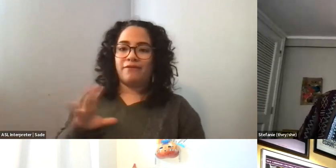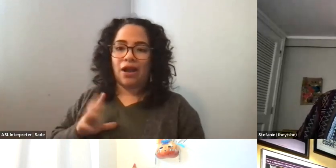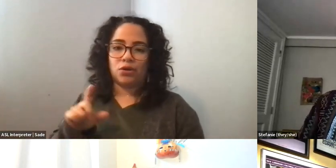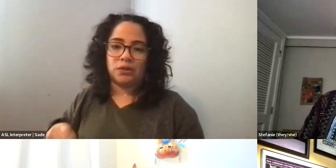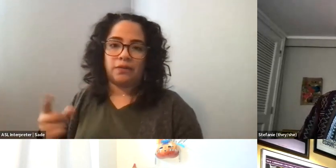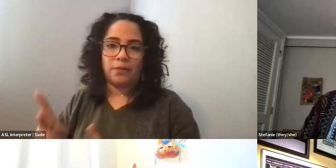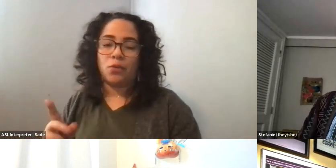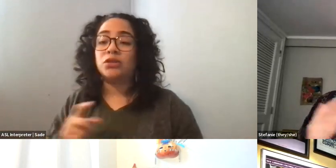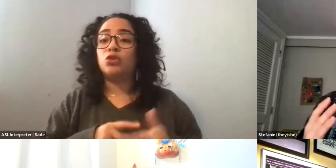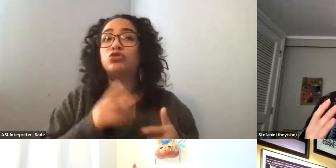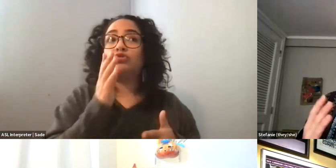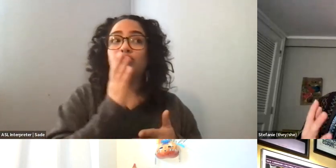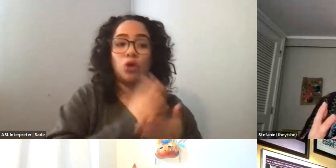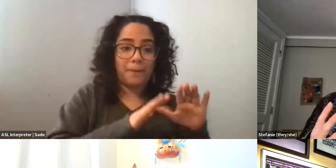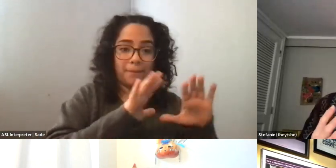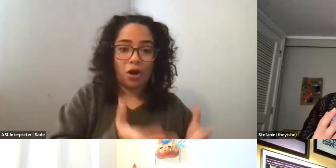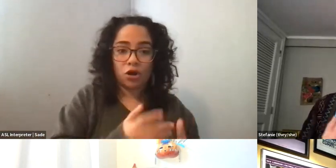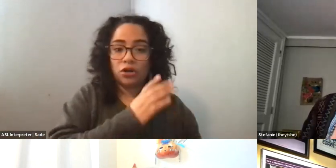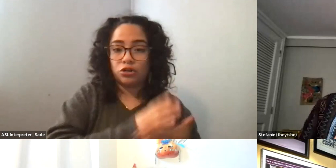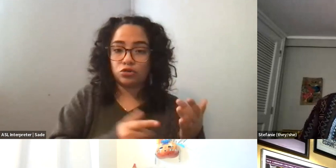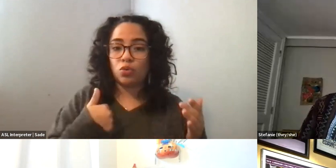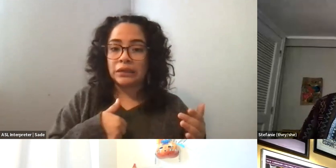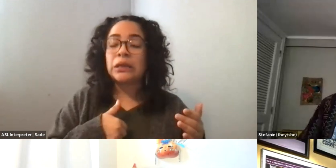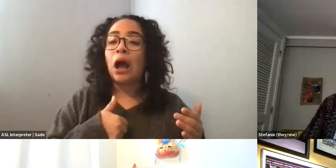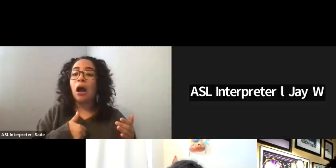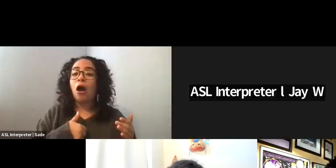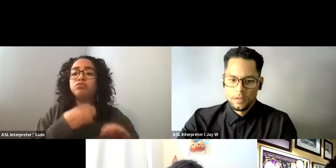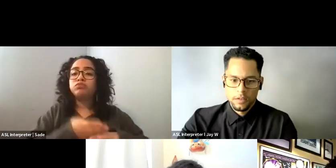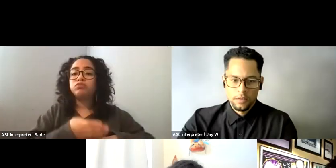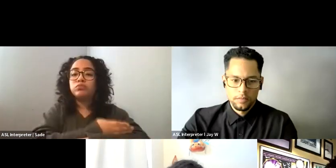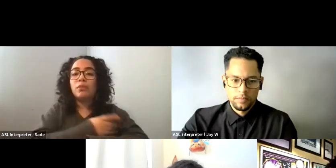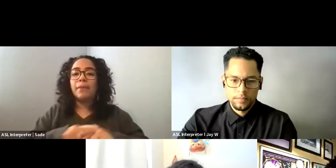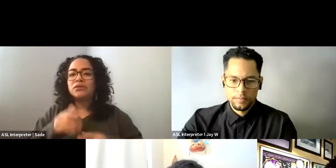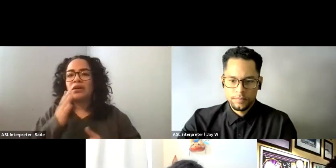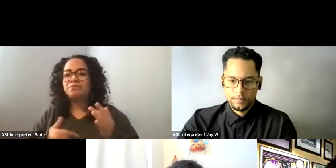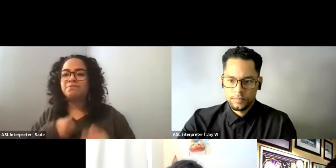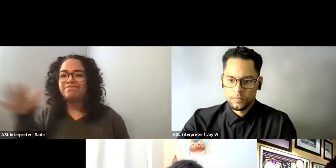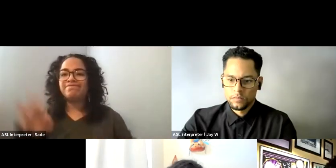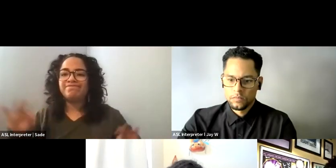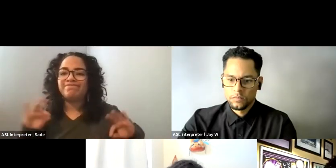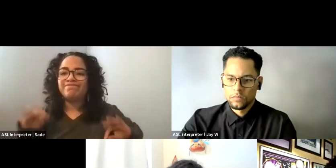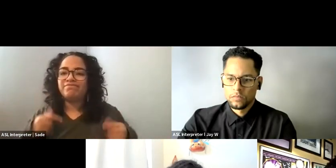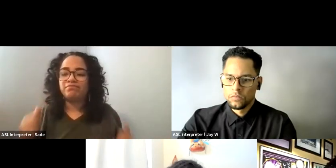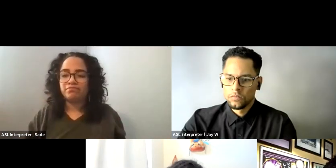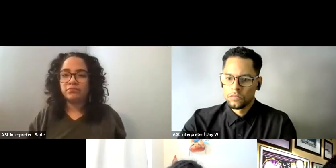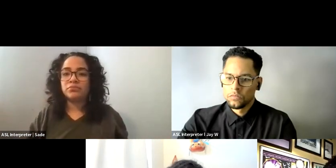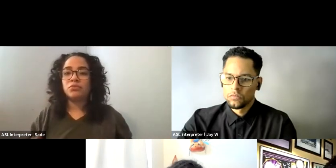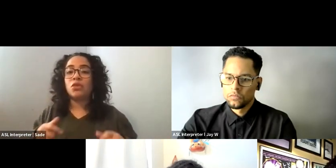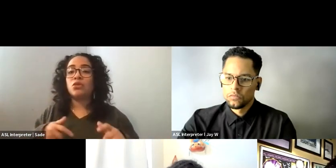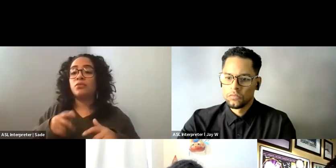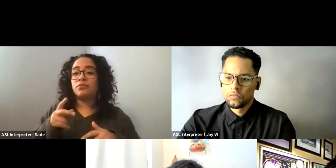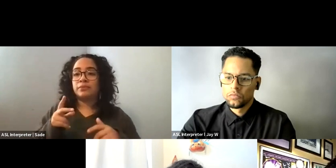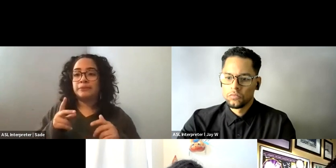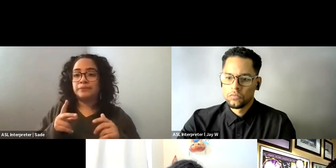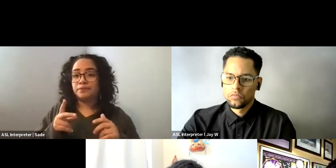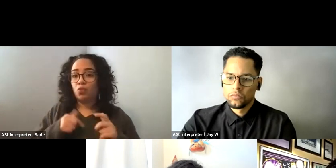back. Whereas some people might say, oh yeah, the stigma around depression has really decreased. And when we look at what's happening with folks